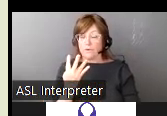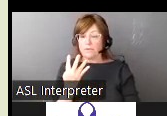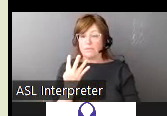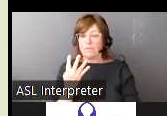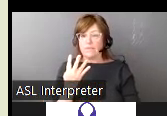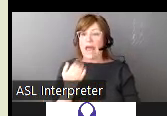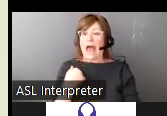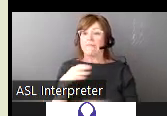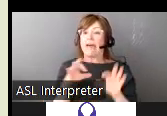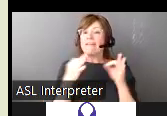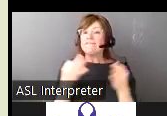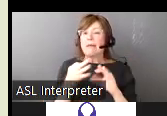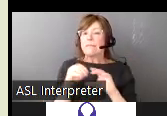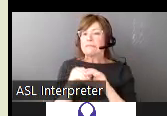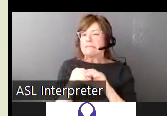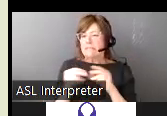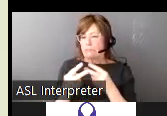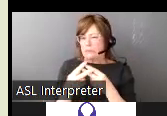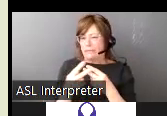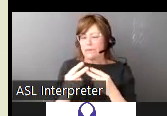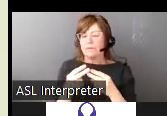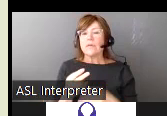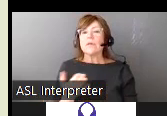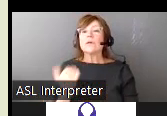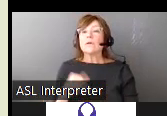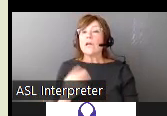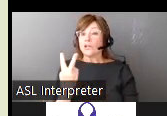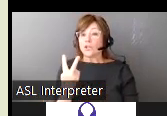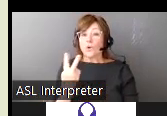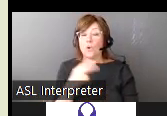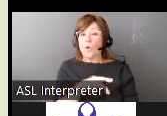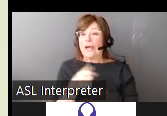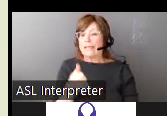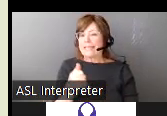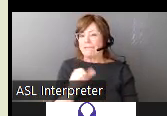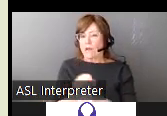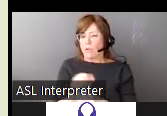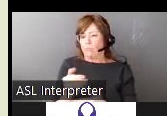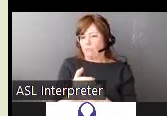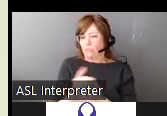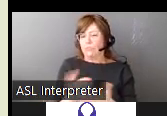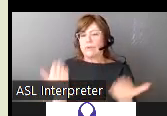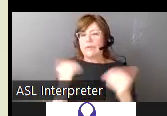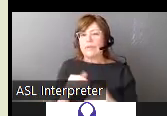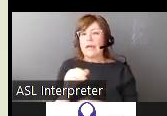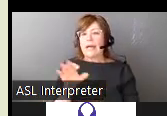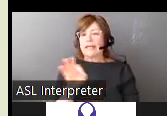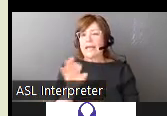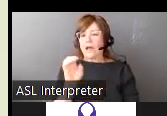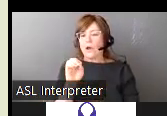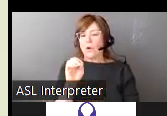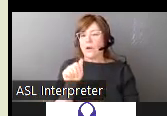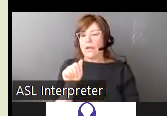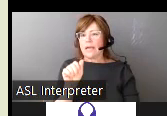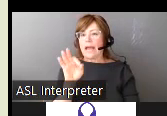family savings. 2 were receiving income from self-employment. 9 had OAS. 8 had a